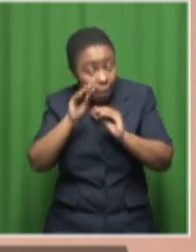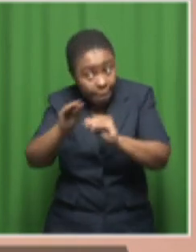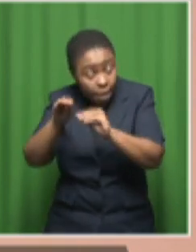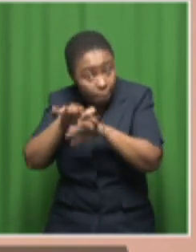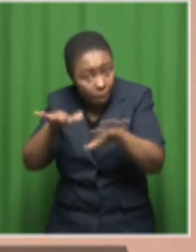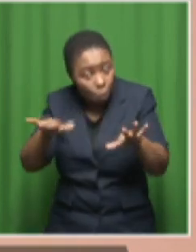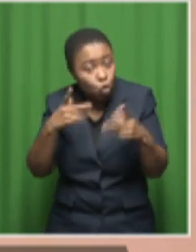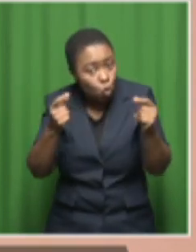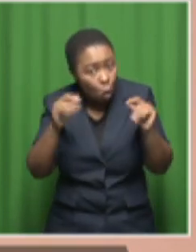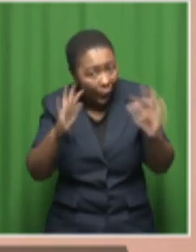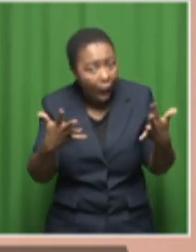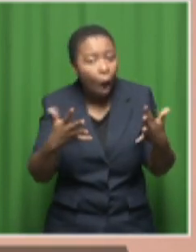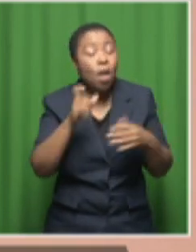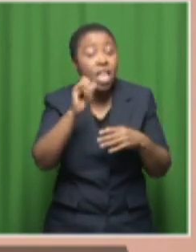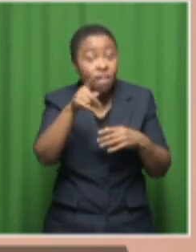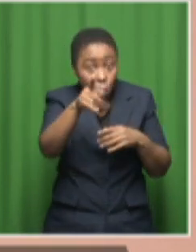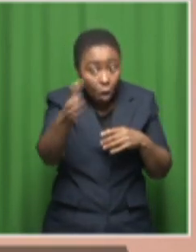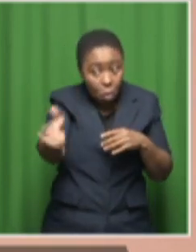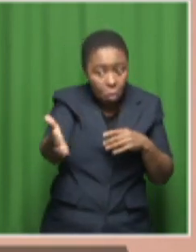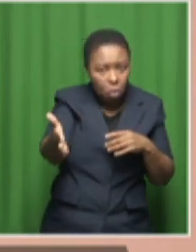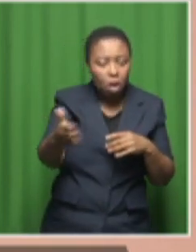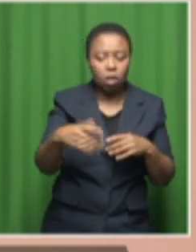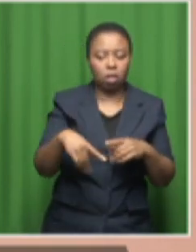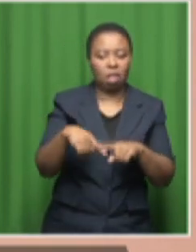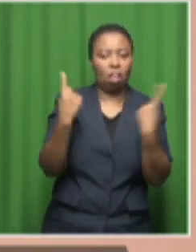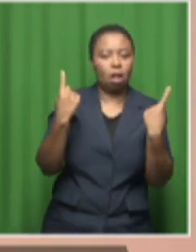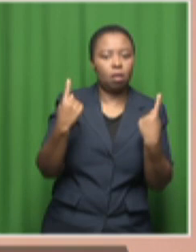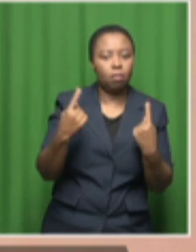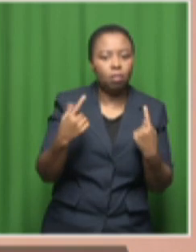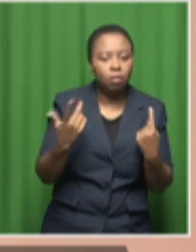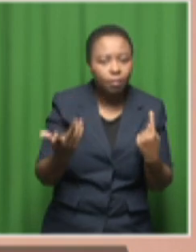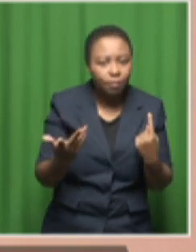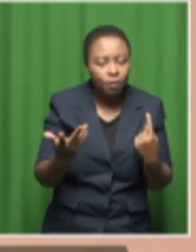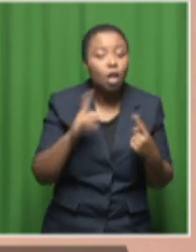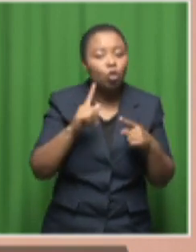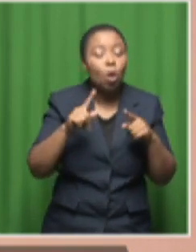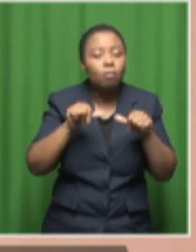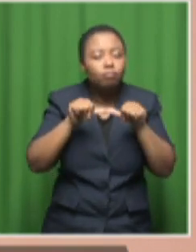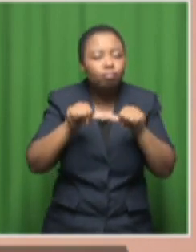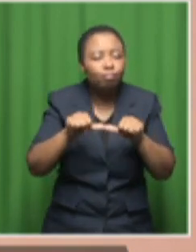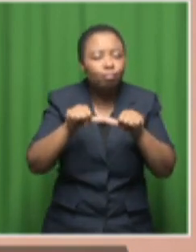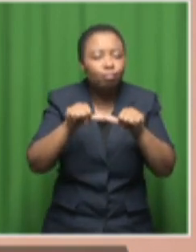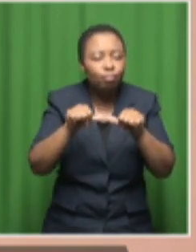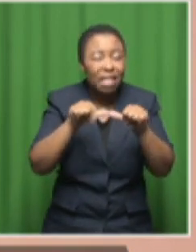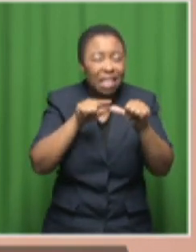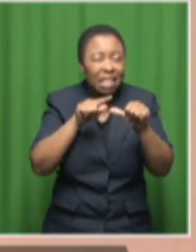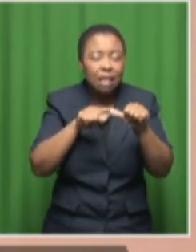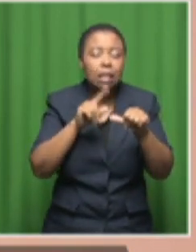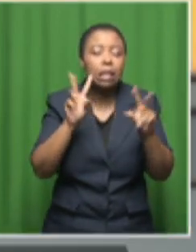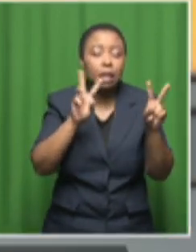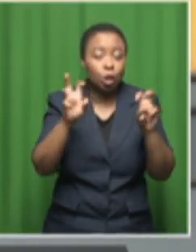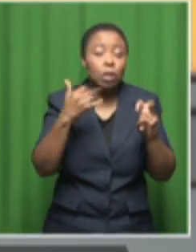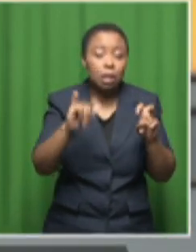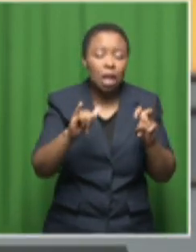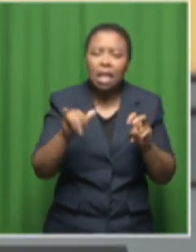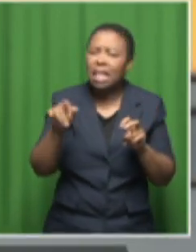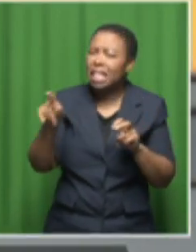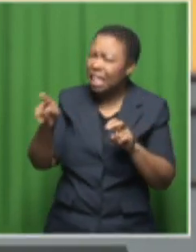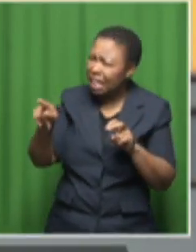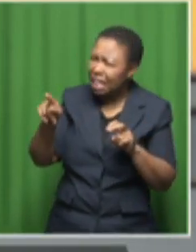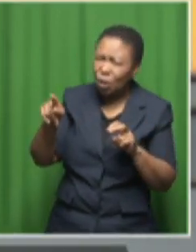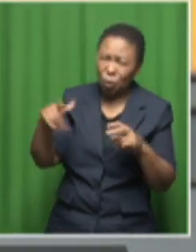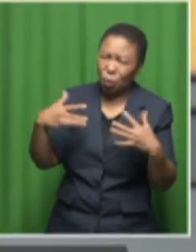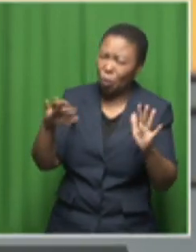do it. But if you're not there, it's done differently. So consistency is still an issue. Sure, you're raising such a